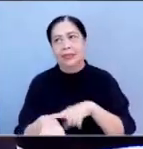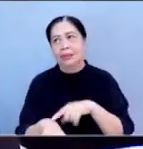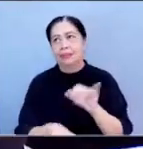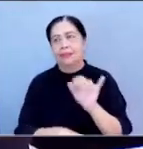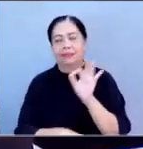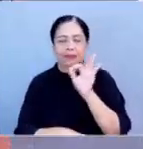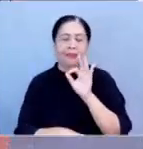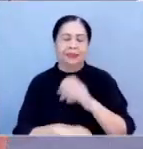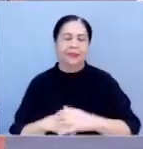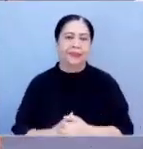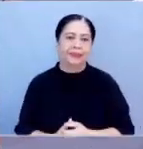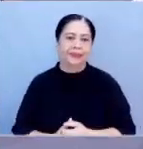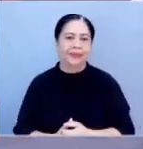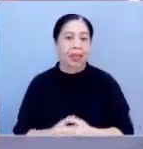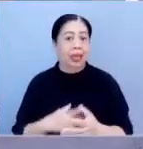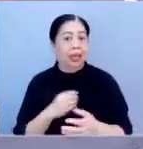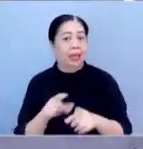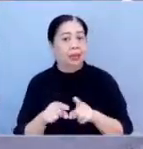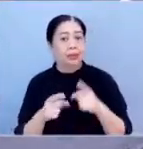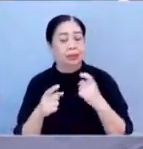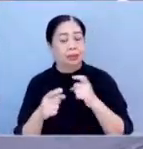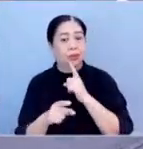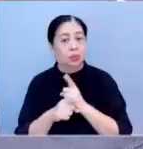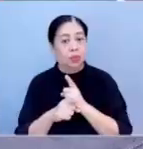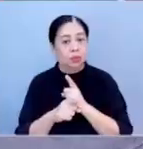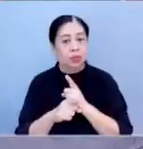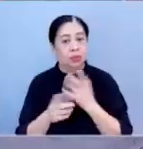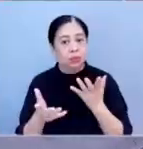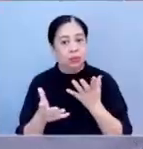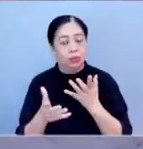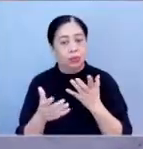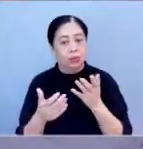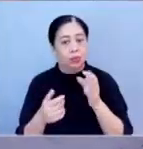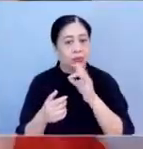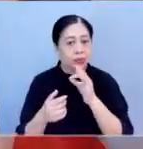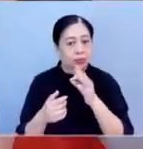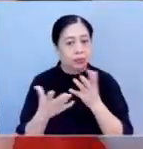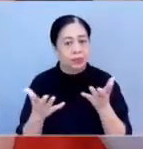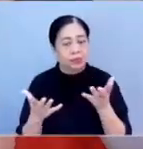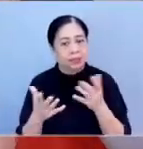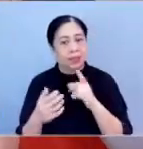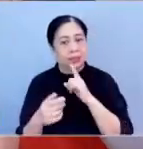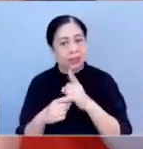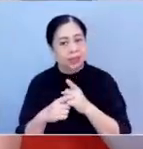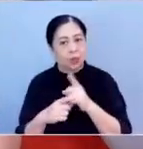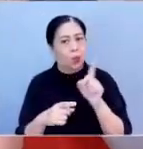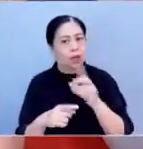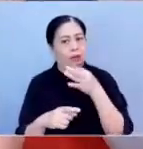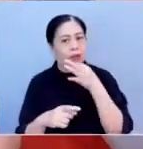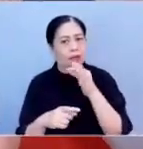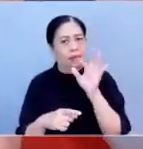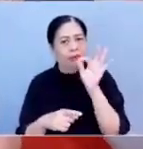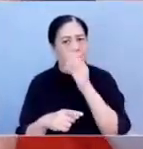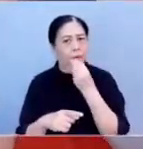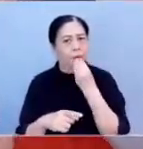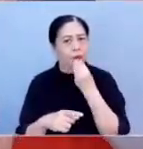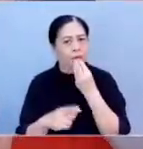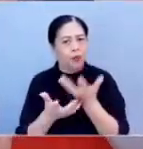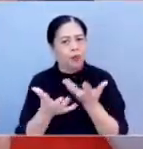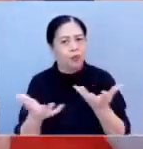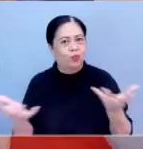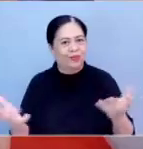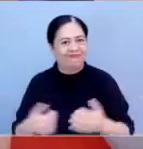So. And of course, because we actually spoke about putting food on the table. Yep. Literally, what's your favorite Filipino food? As we all like to know.